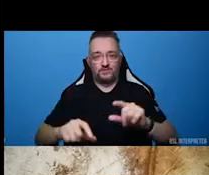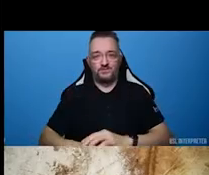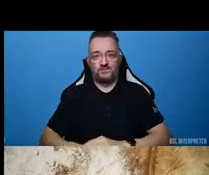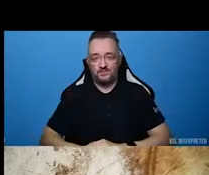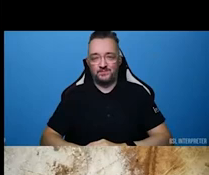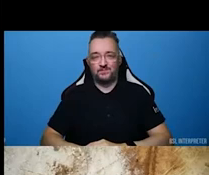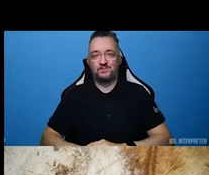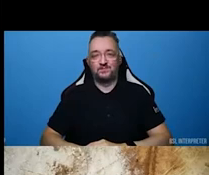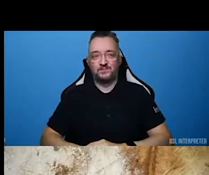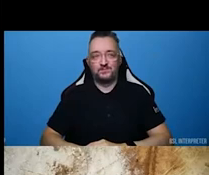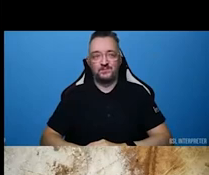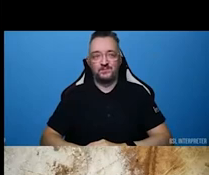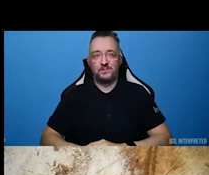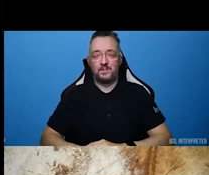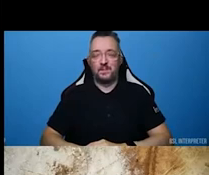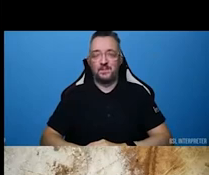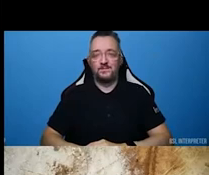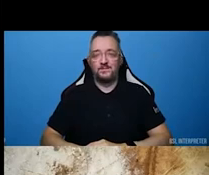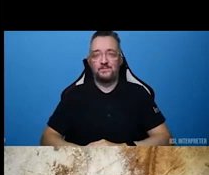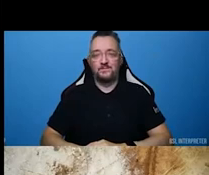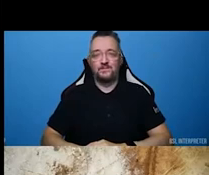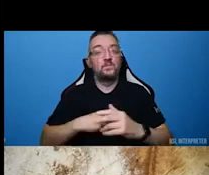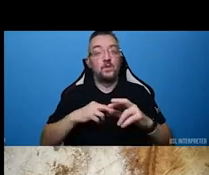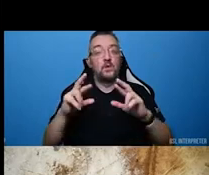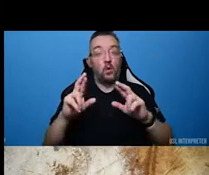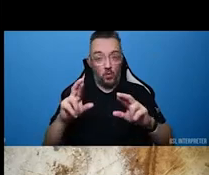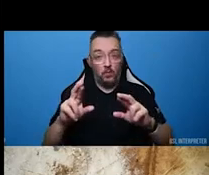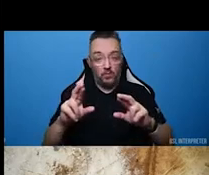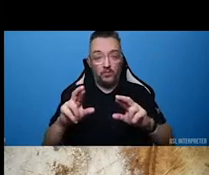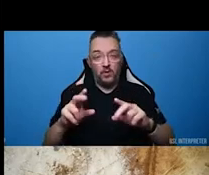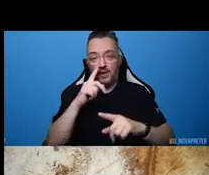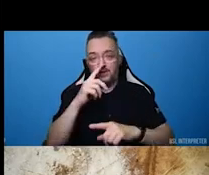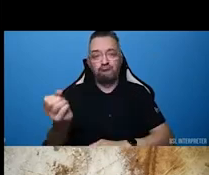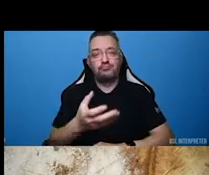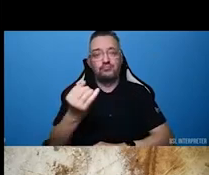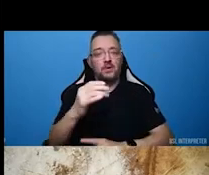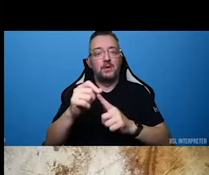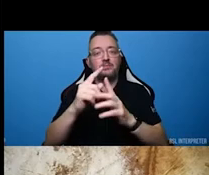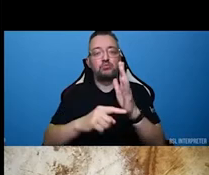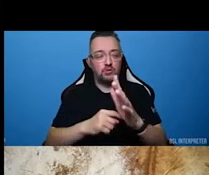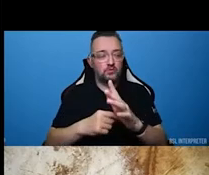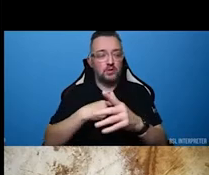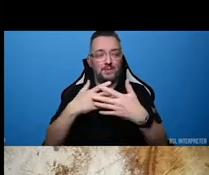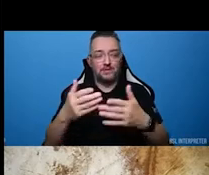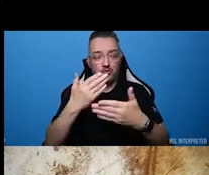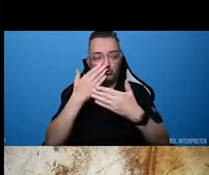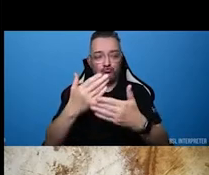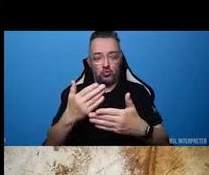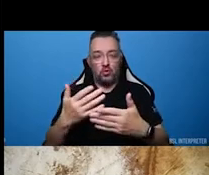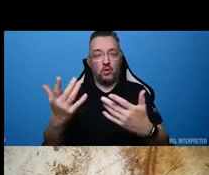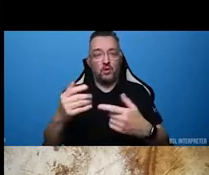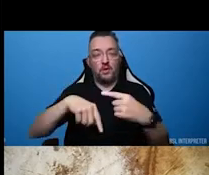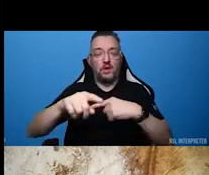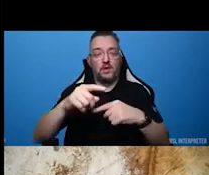Fantastic. So we hope to present the project we exhibited at the